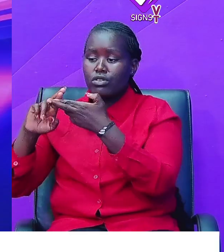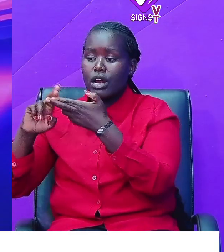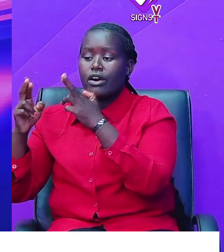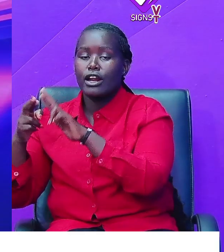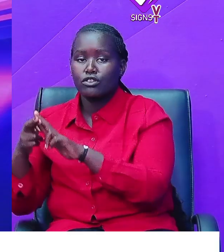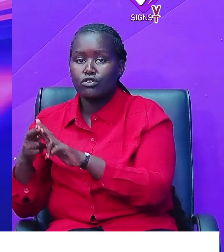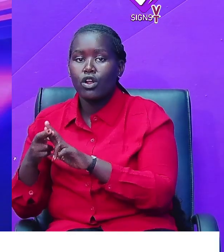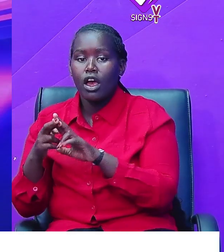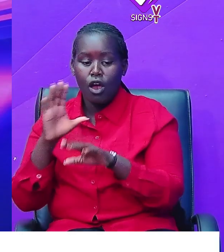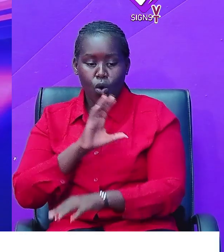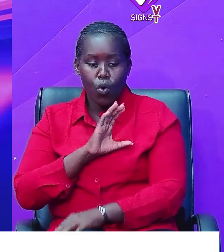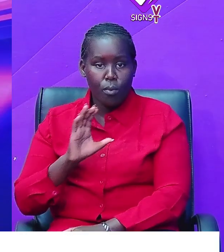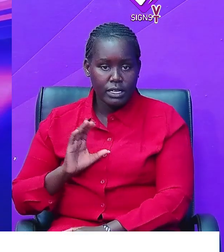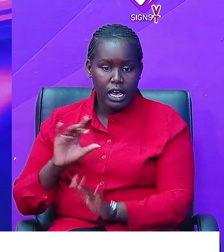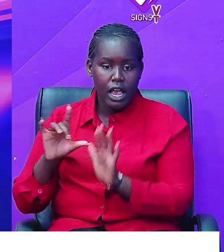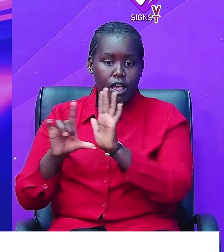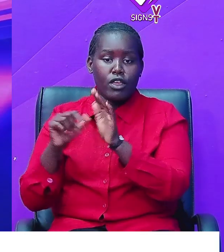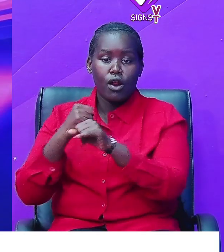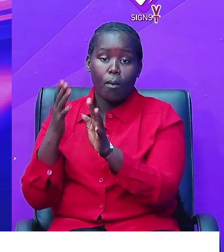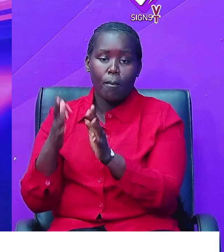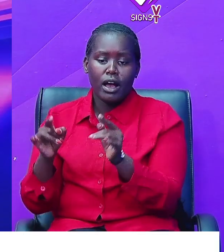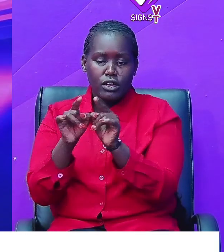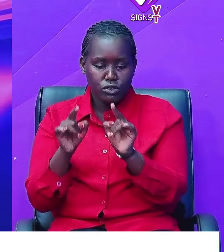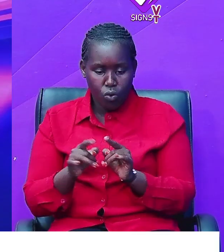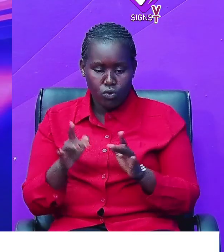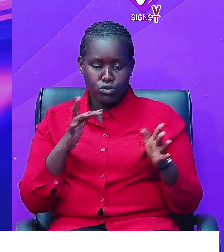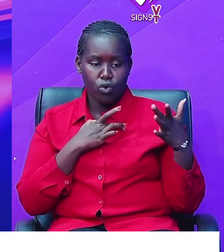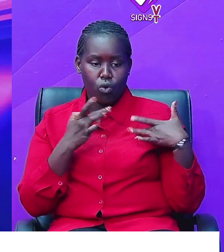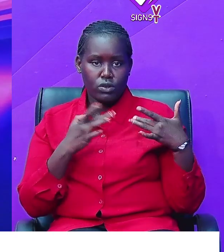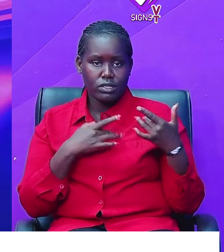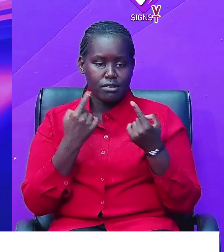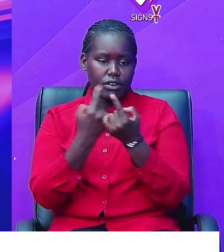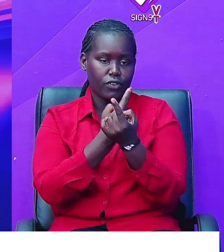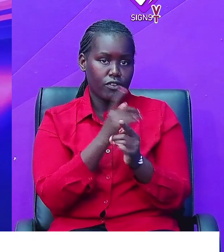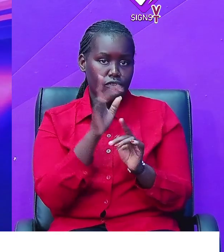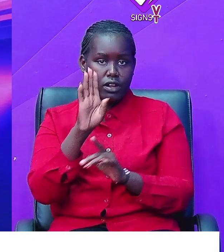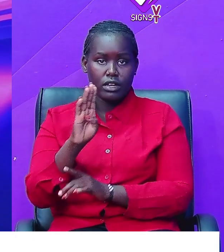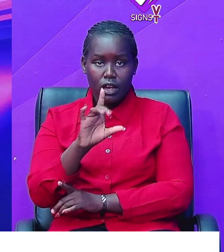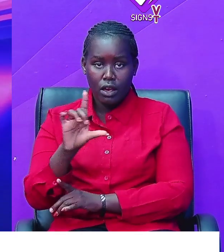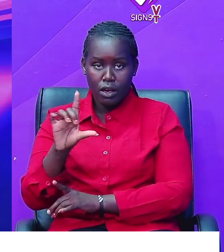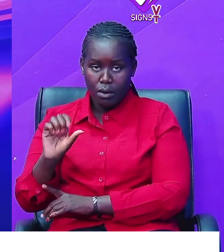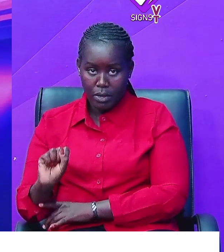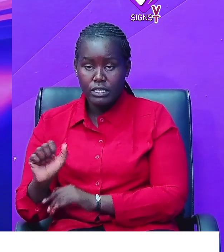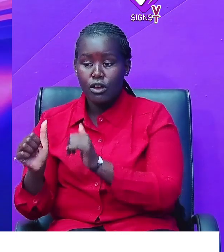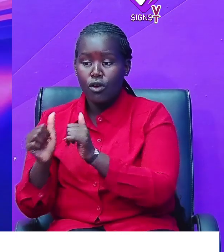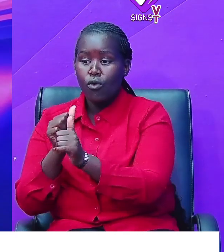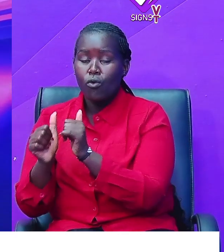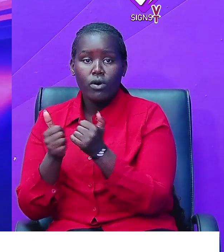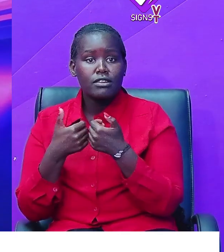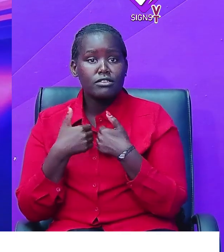Committee. Lawmakers will also consider several bills that